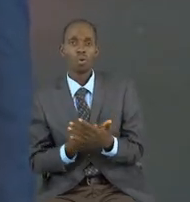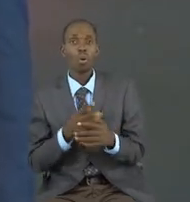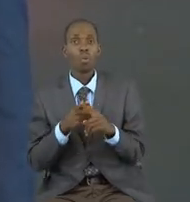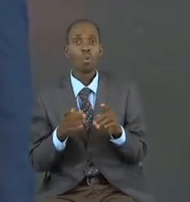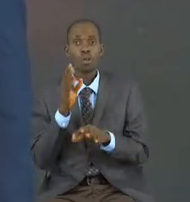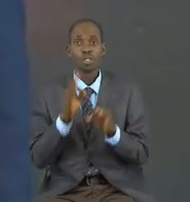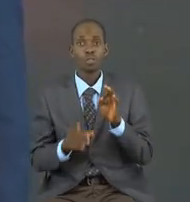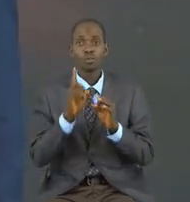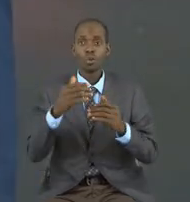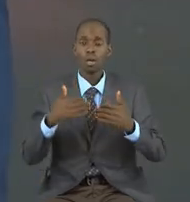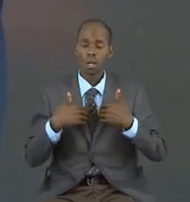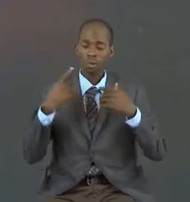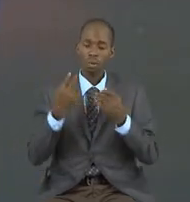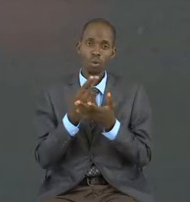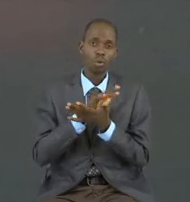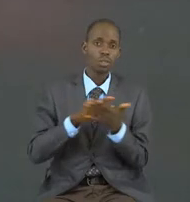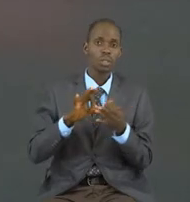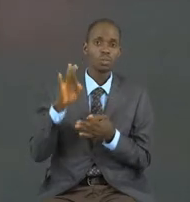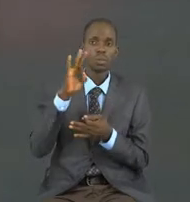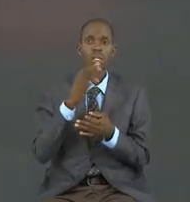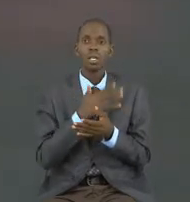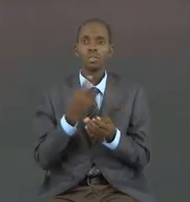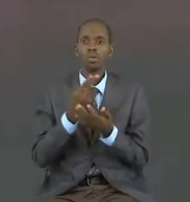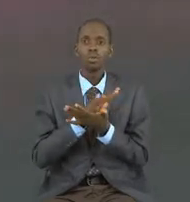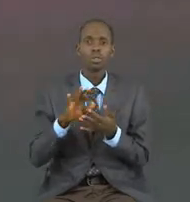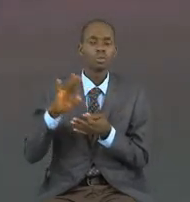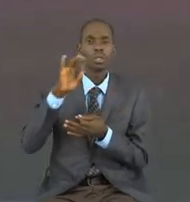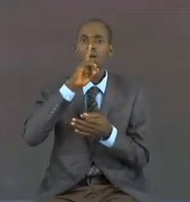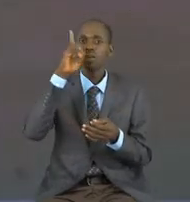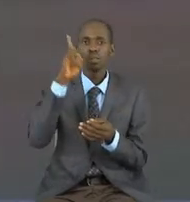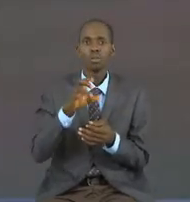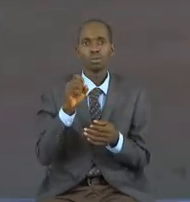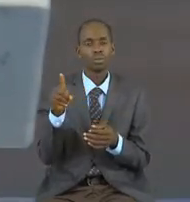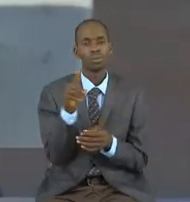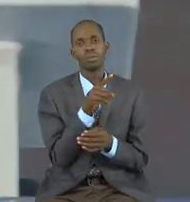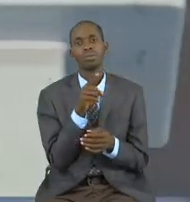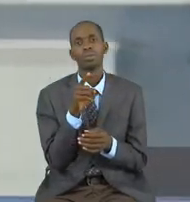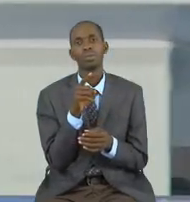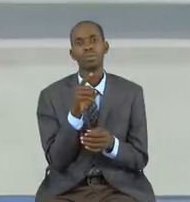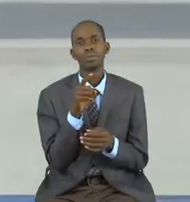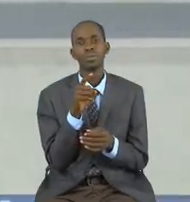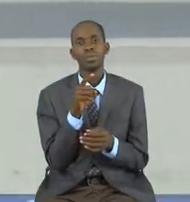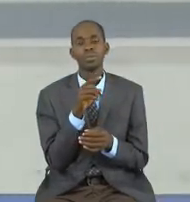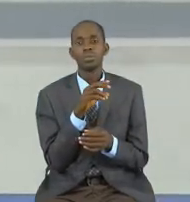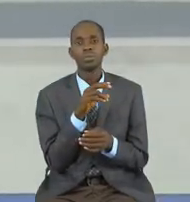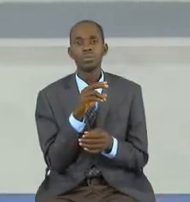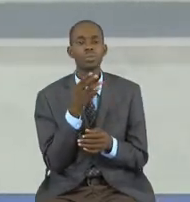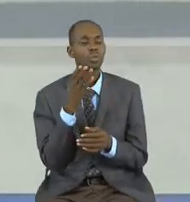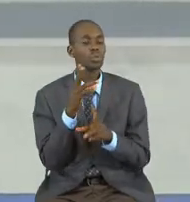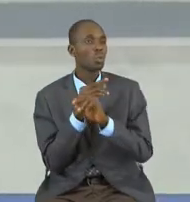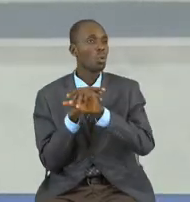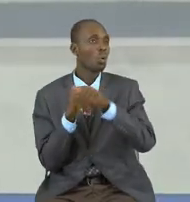Holy Ghost, and the Holy Ghost assures you, no other Savior, no other Redeemer, no other